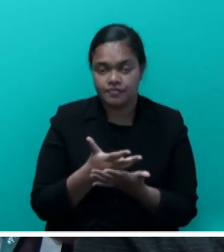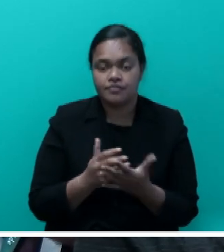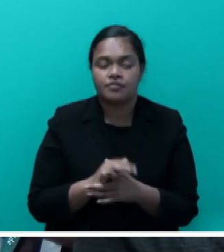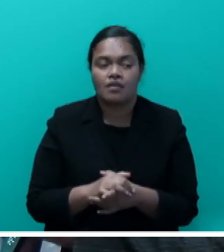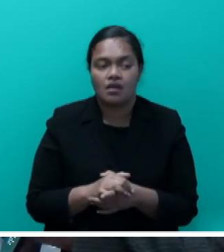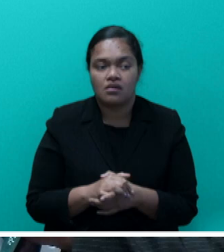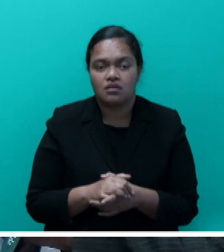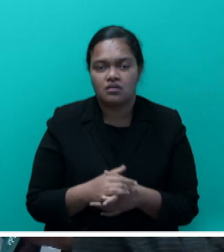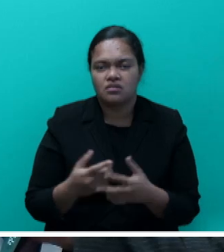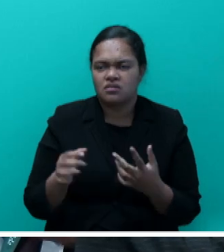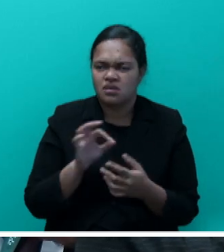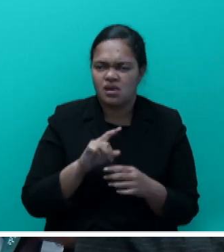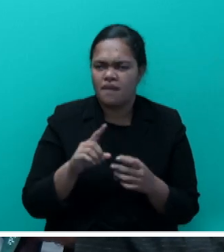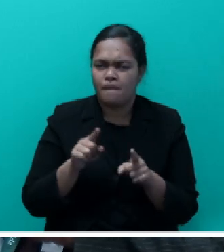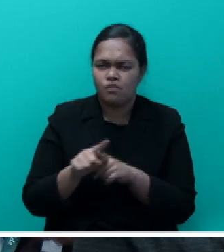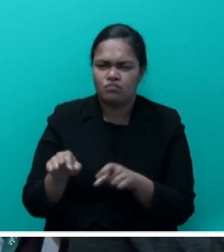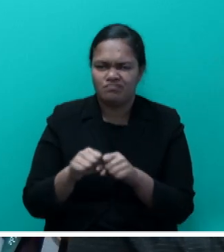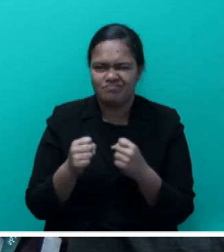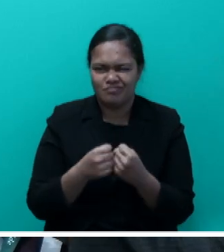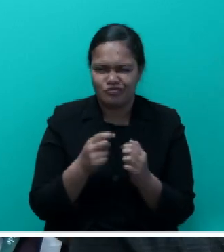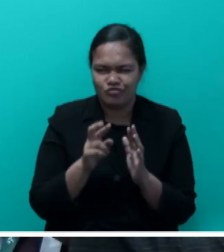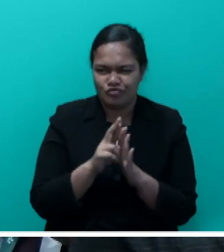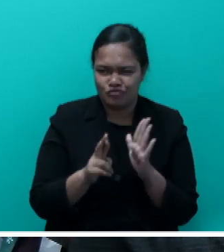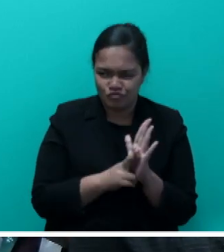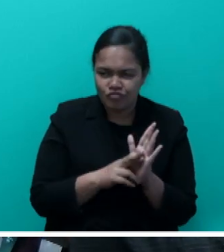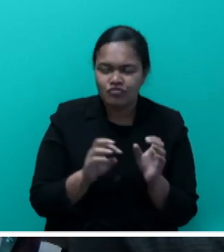of illegal operators. But